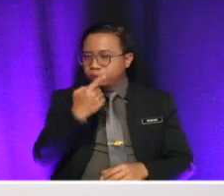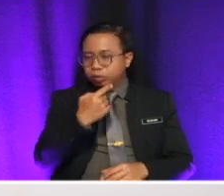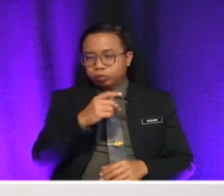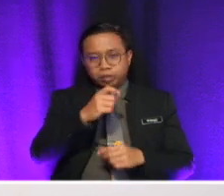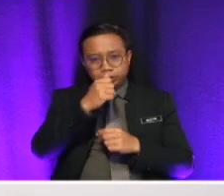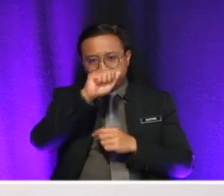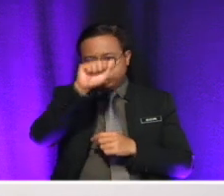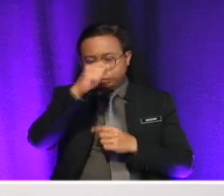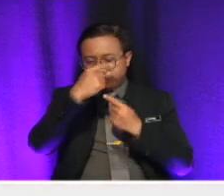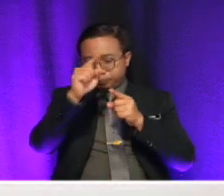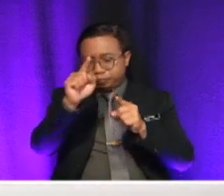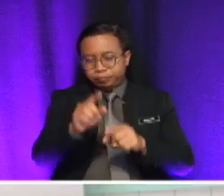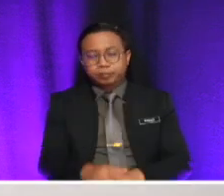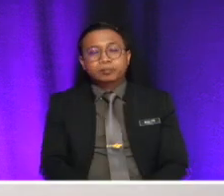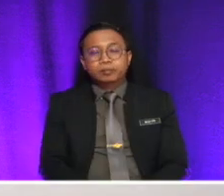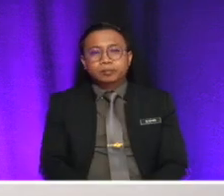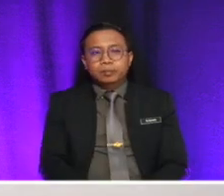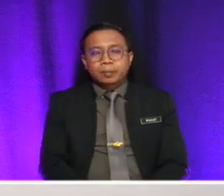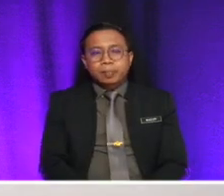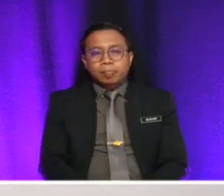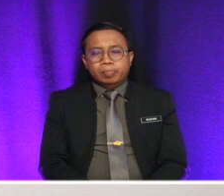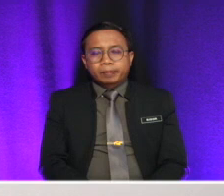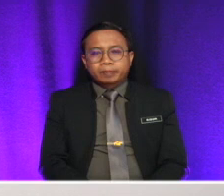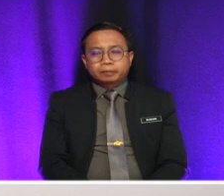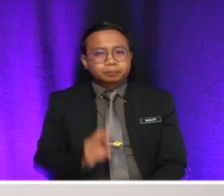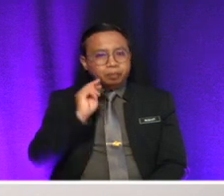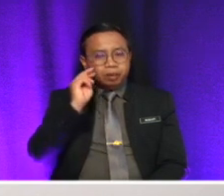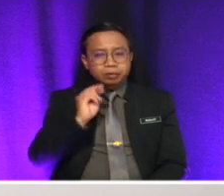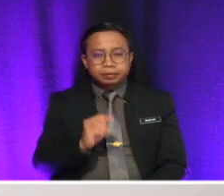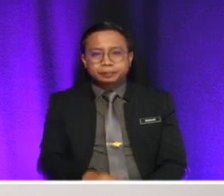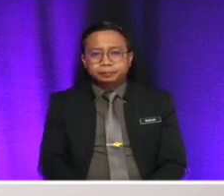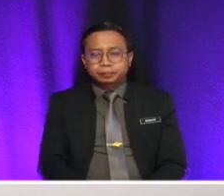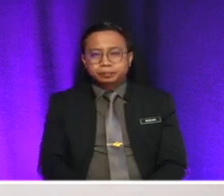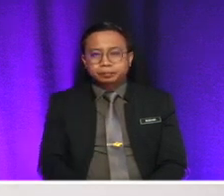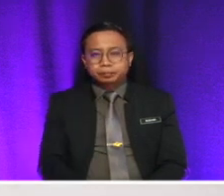4? Who's next? Okay, Nazura. Yes, Nazura.